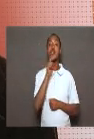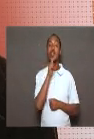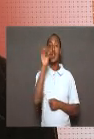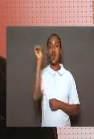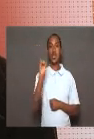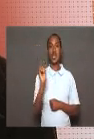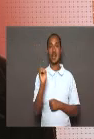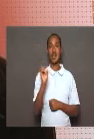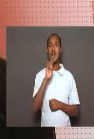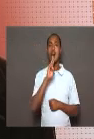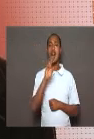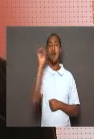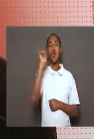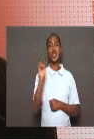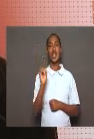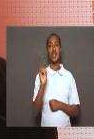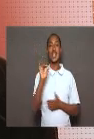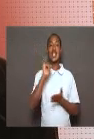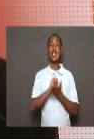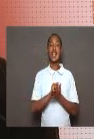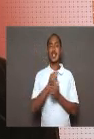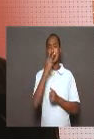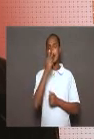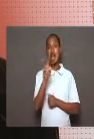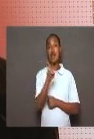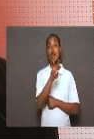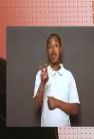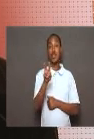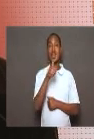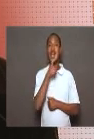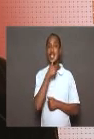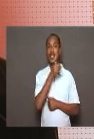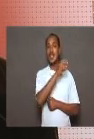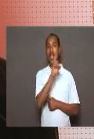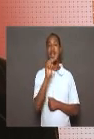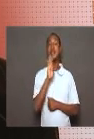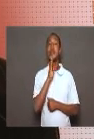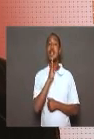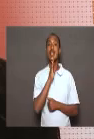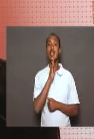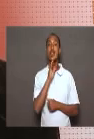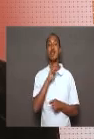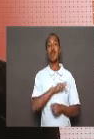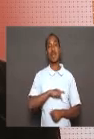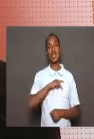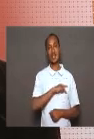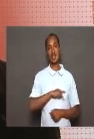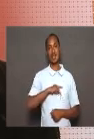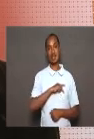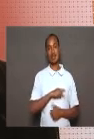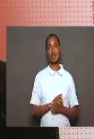Amphoteric oxides are oxides that display both acidic and basic